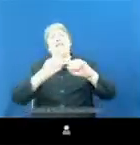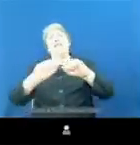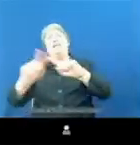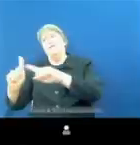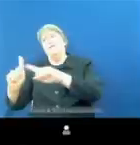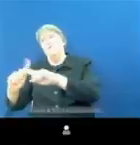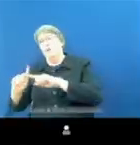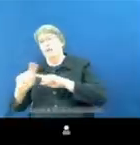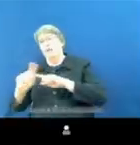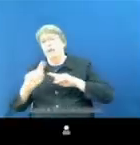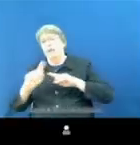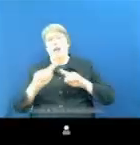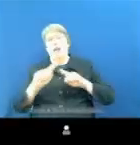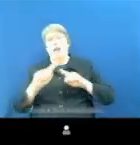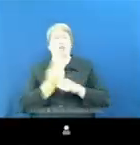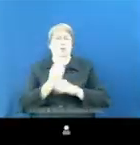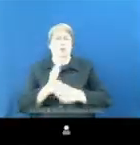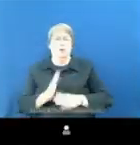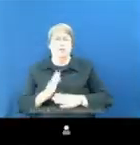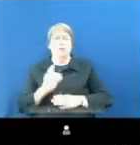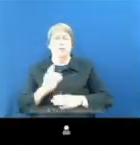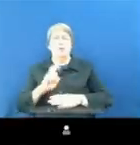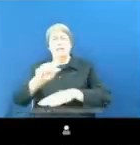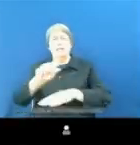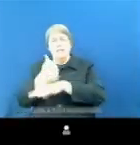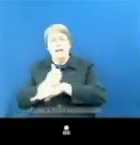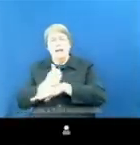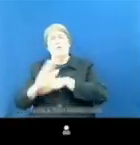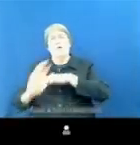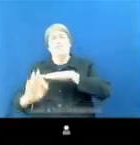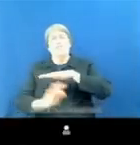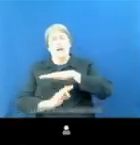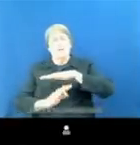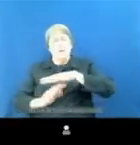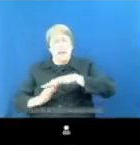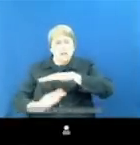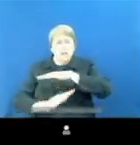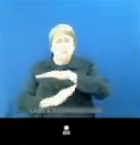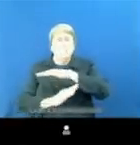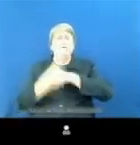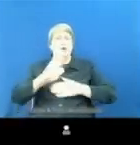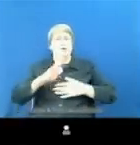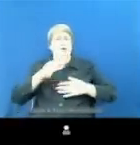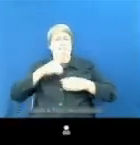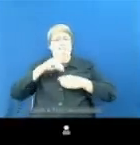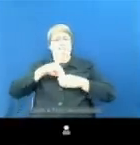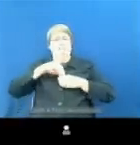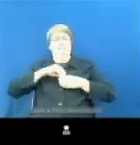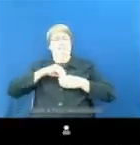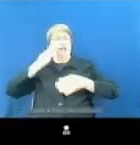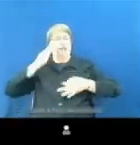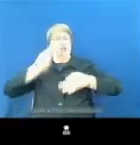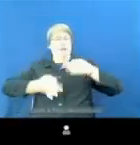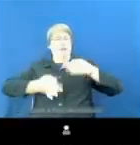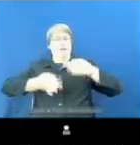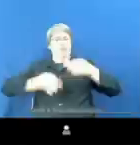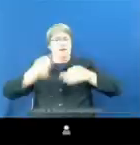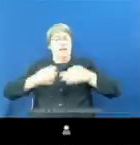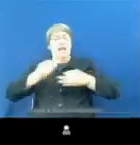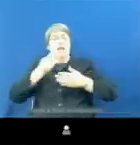to develop a foundation for judgment and professional ethical decision-making.